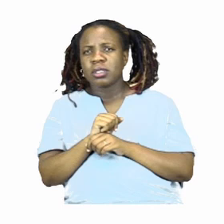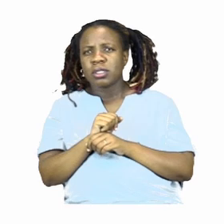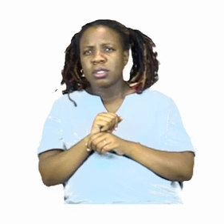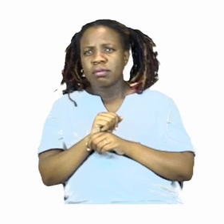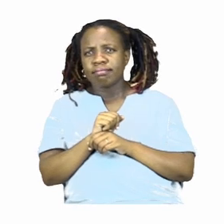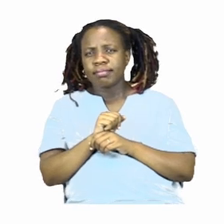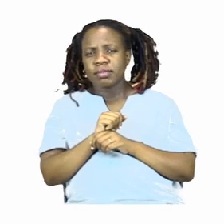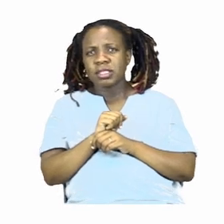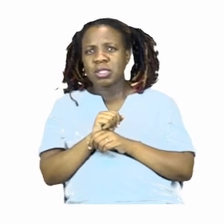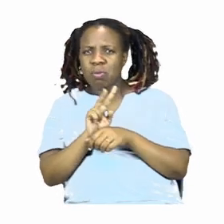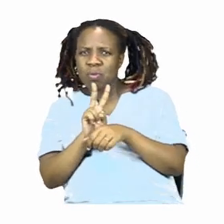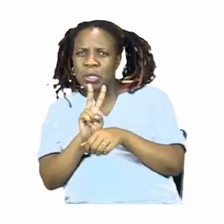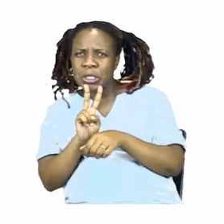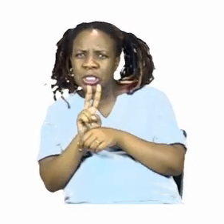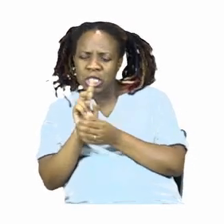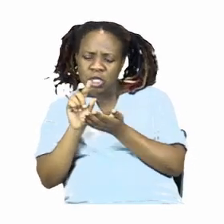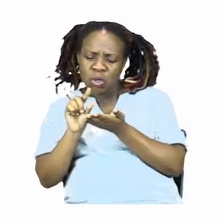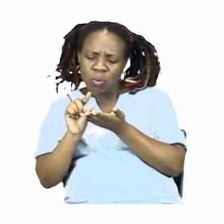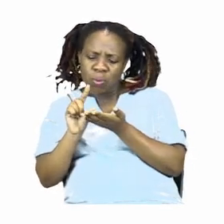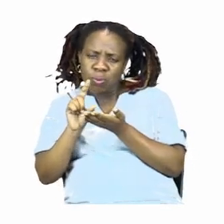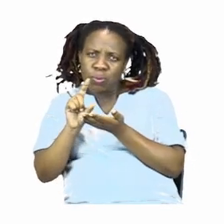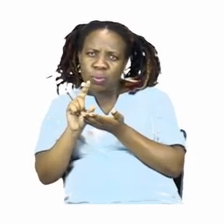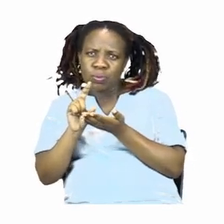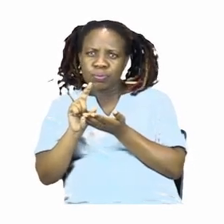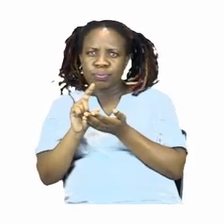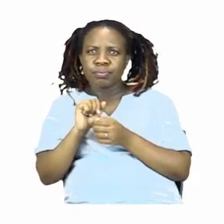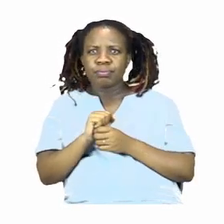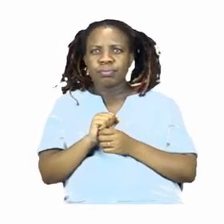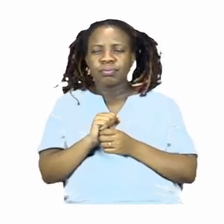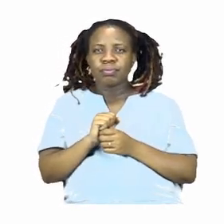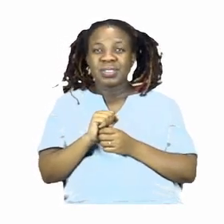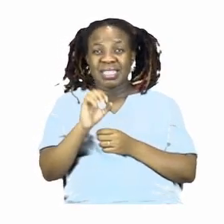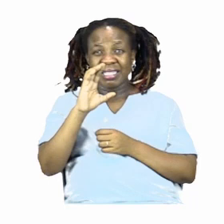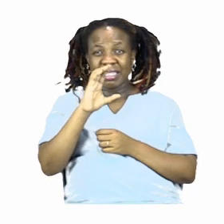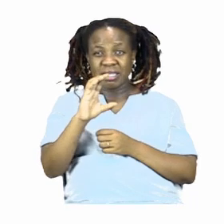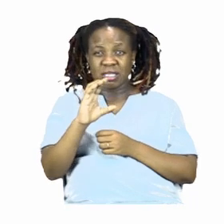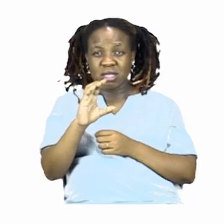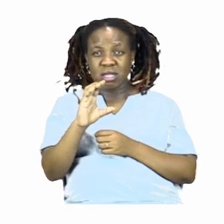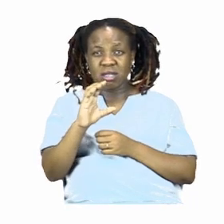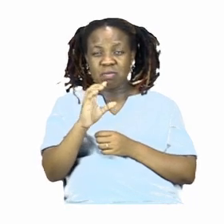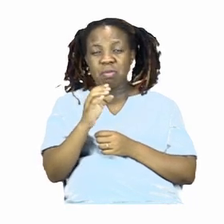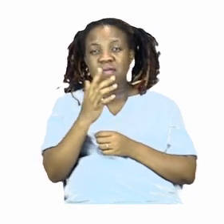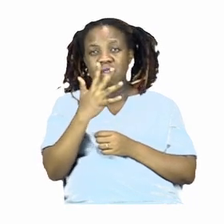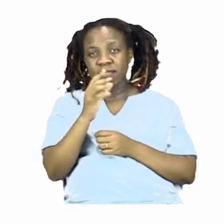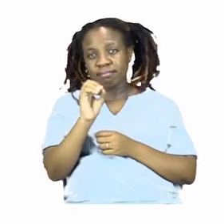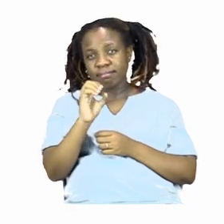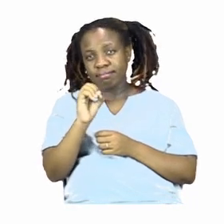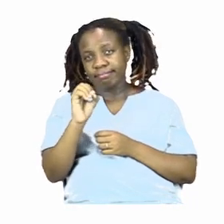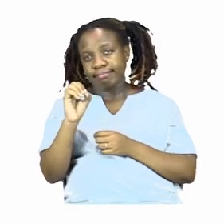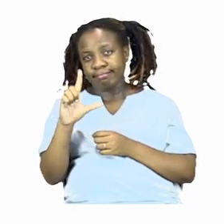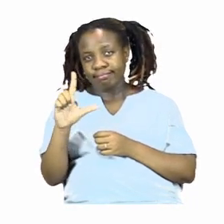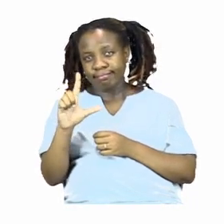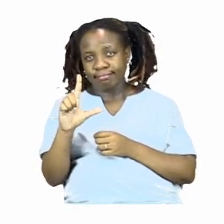or the biggest fire truck? And that would be C, which is